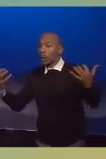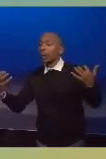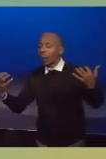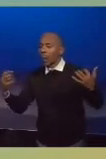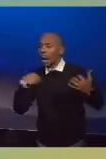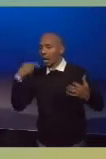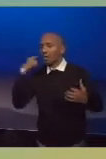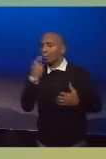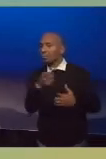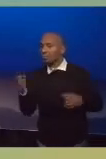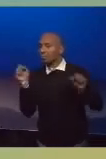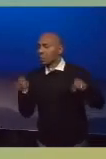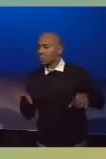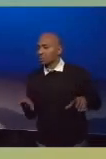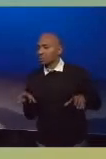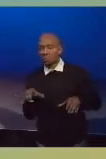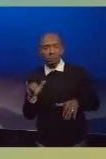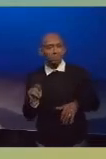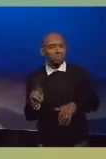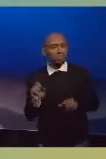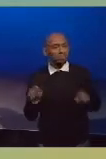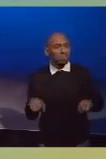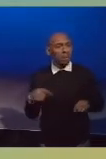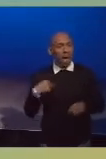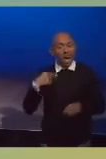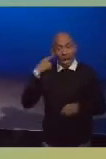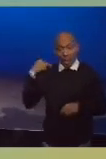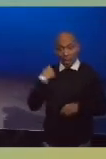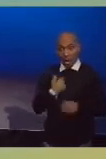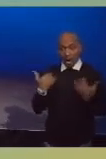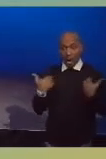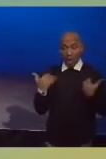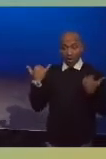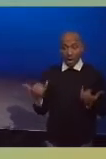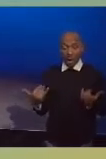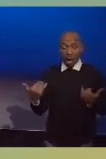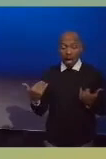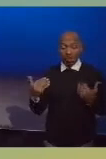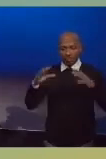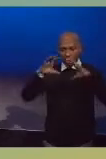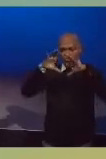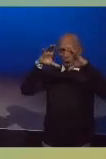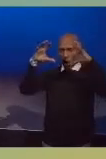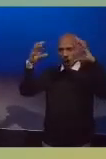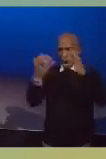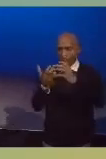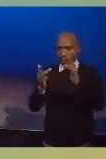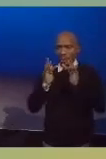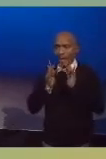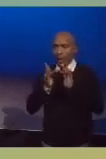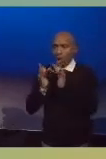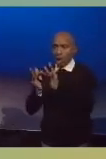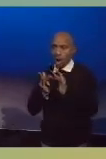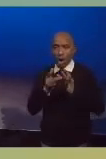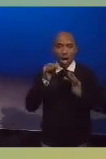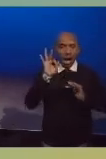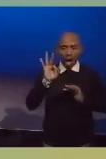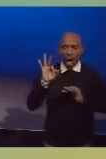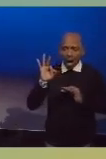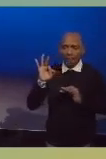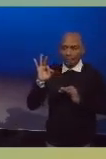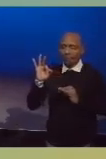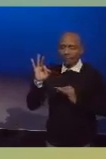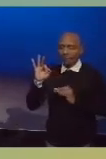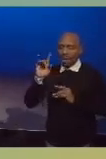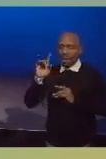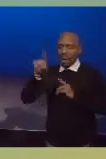category. We now have a global network of thousands of leaders, not just here in the United States, but in every corner of the